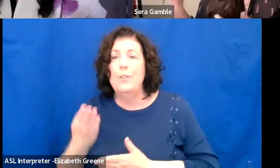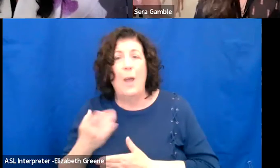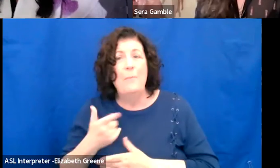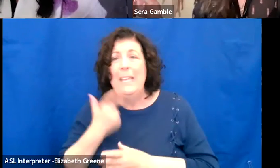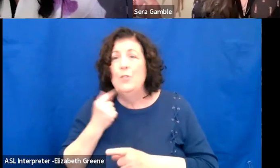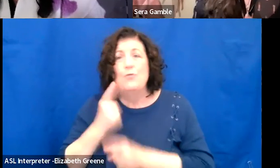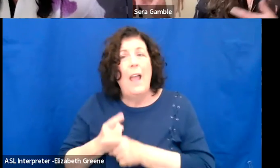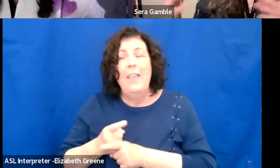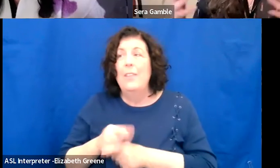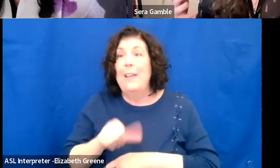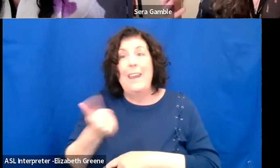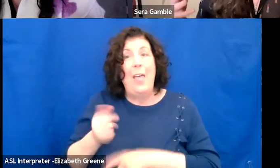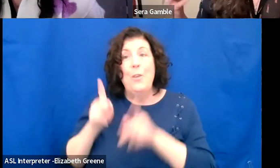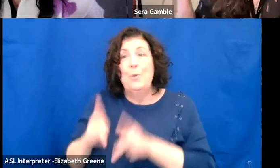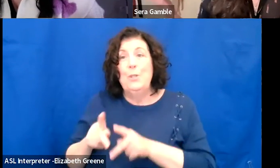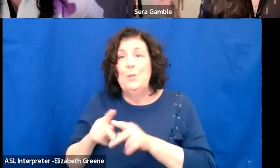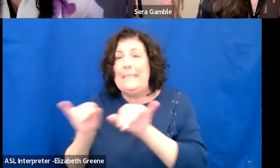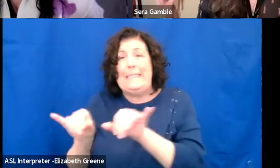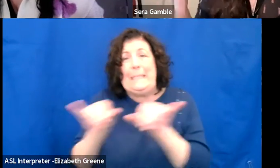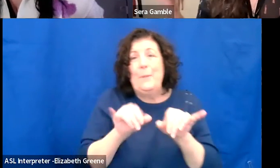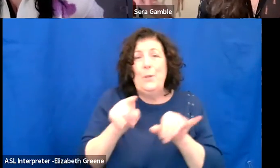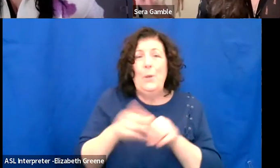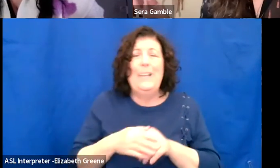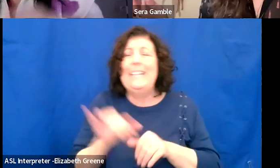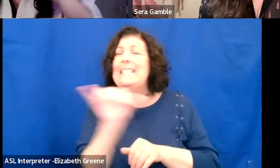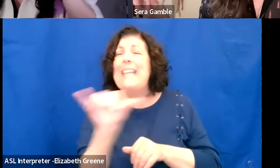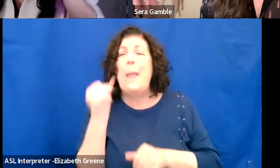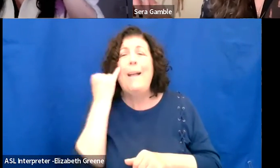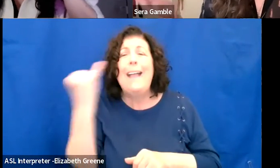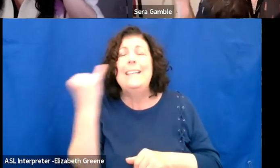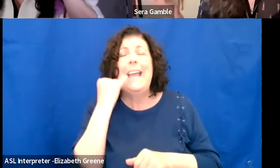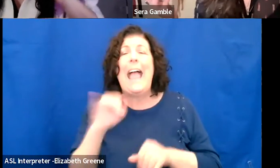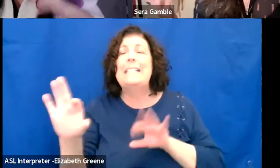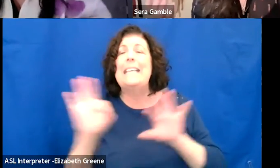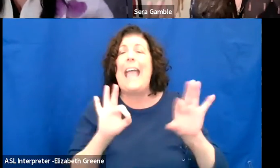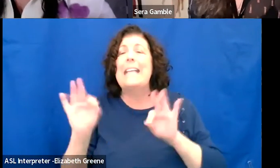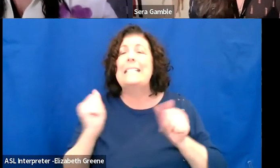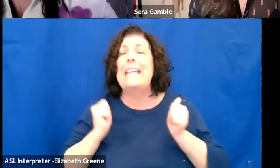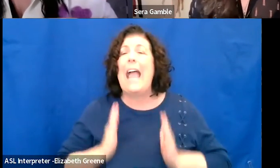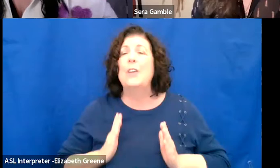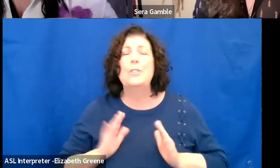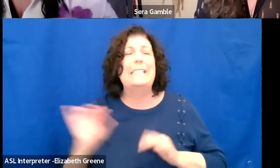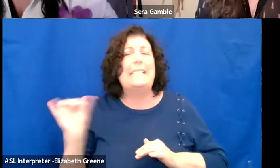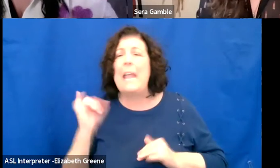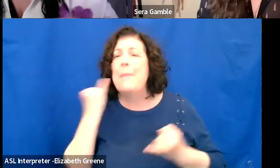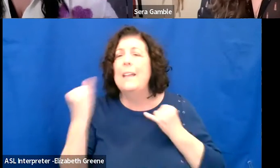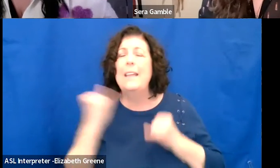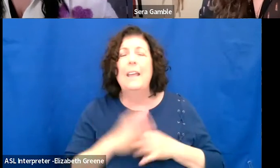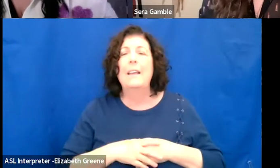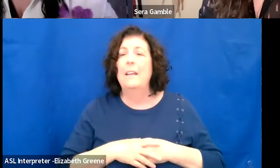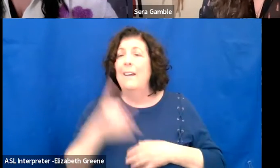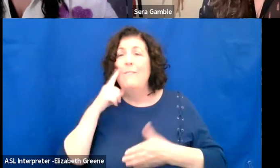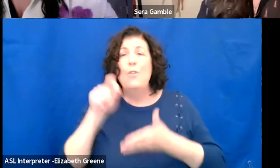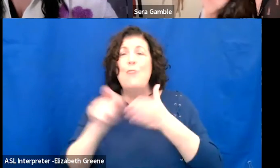who's a lot like you, then it's like casting. You know how it's like super unfair? Yeah. It's kind of like that for writers on staff